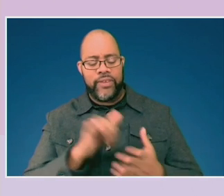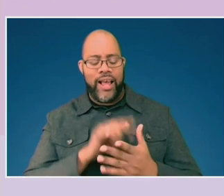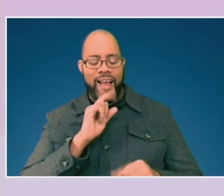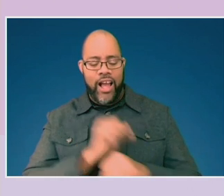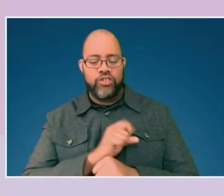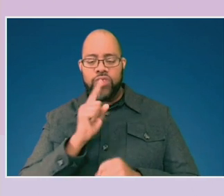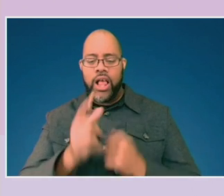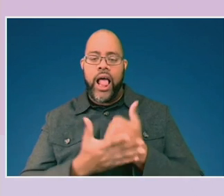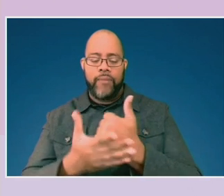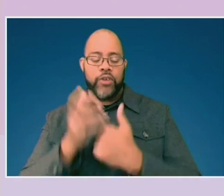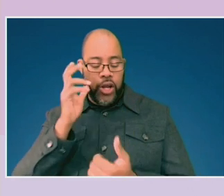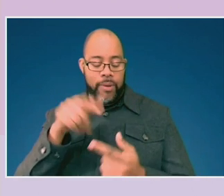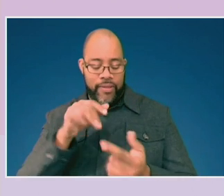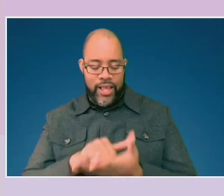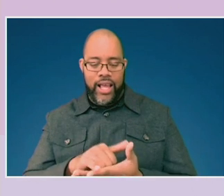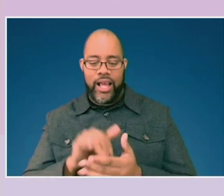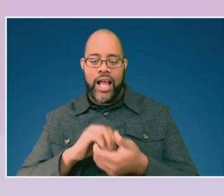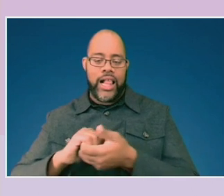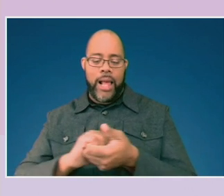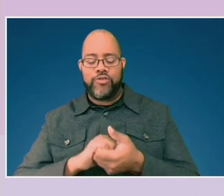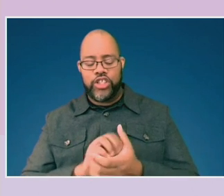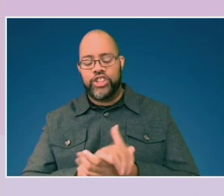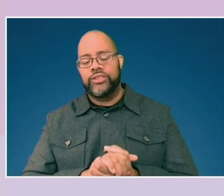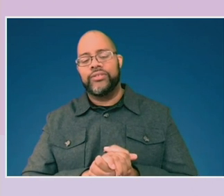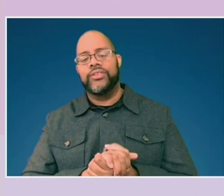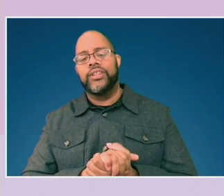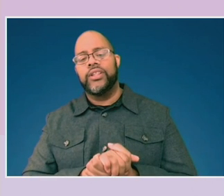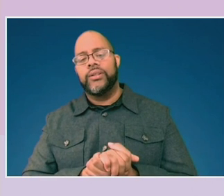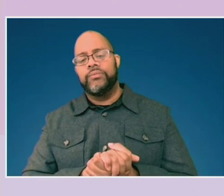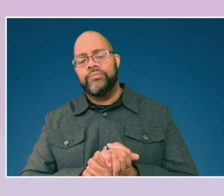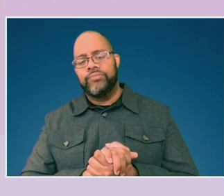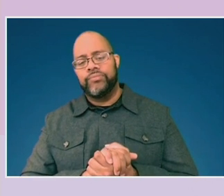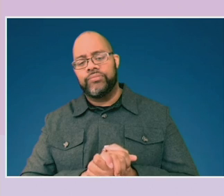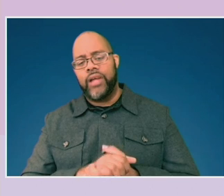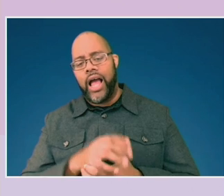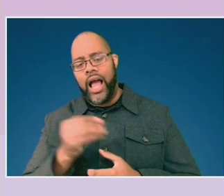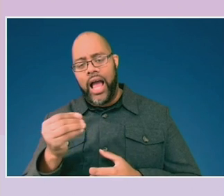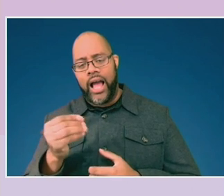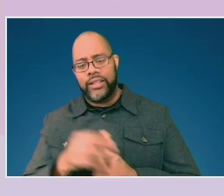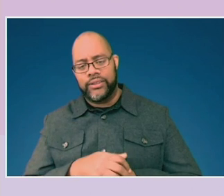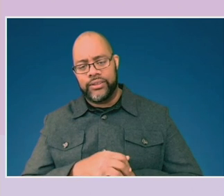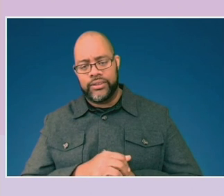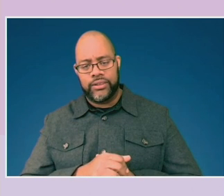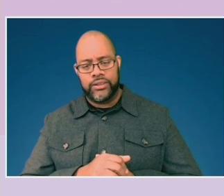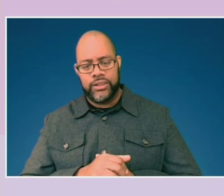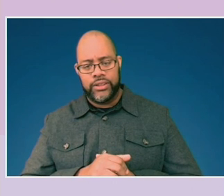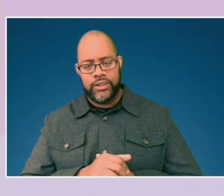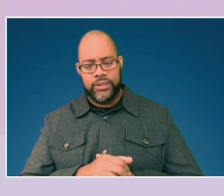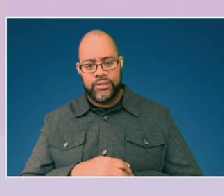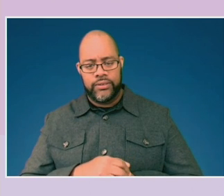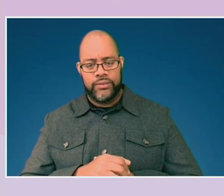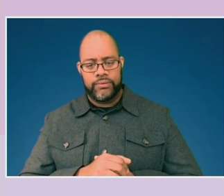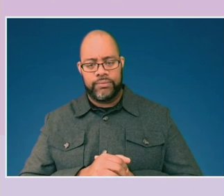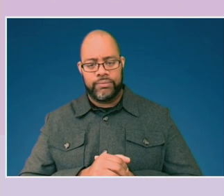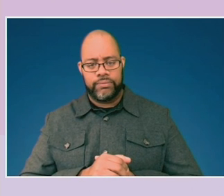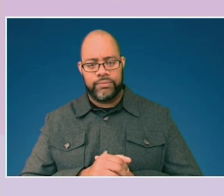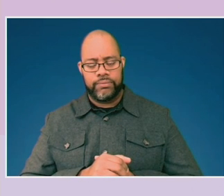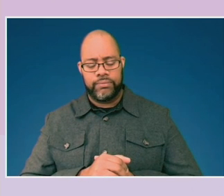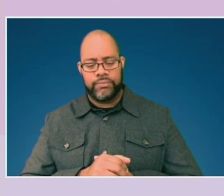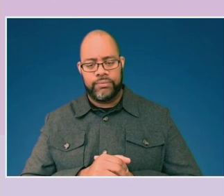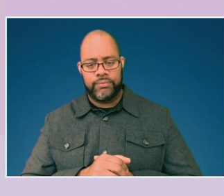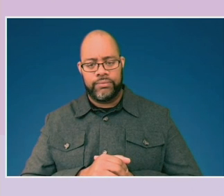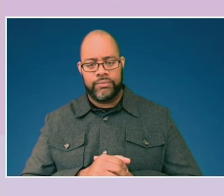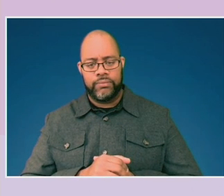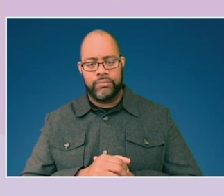helpful to hear about that collaboration. you know, it's